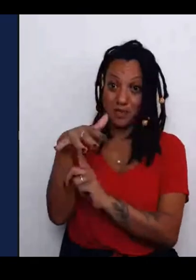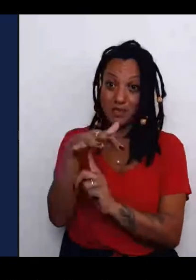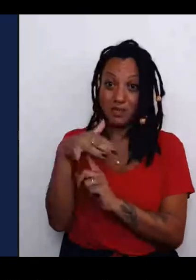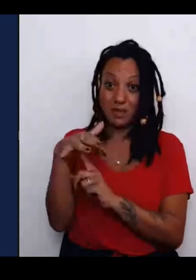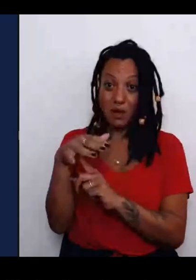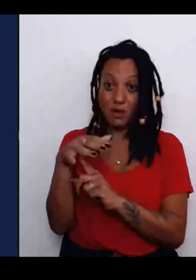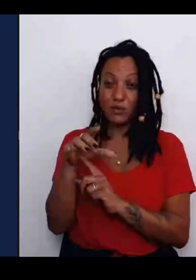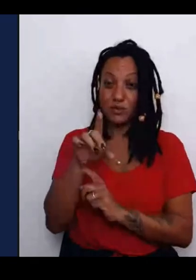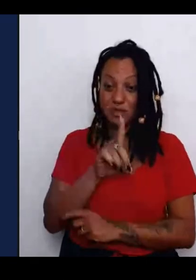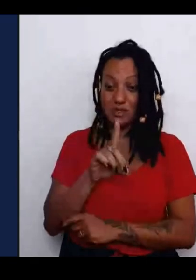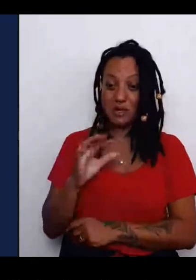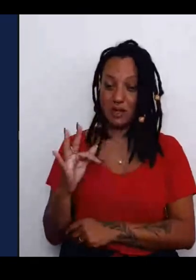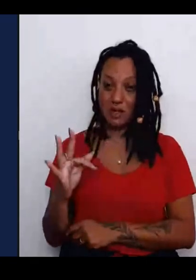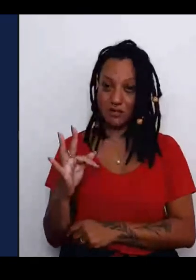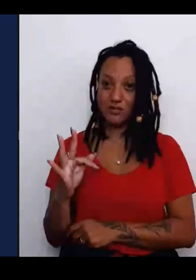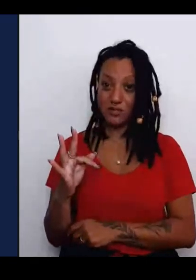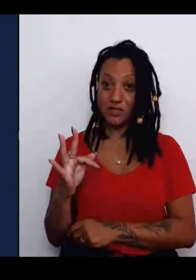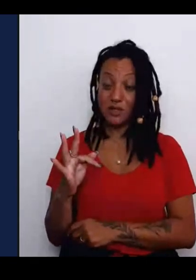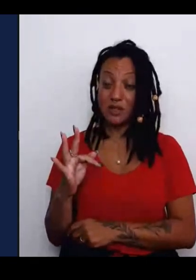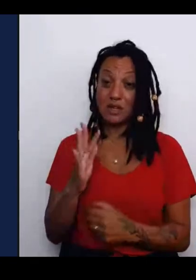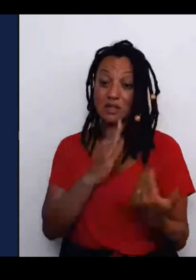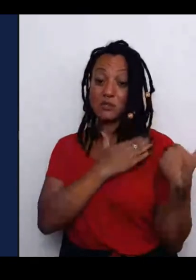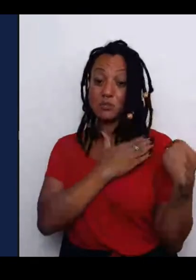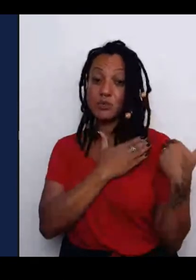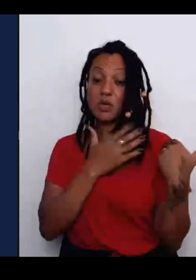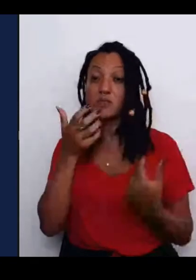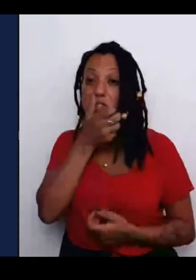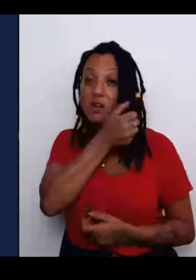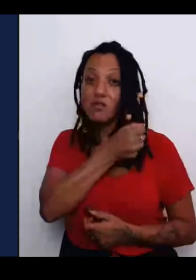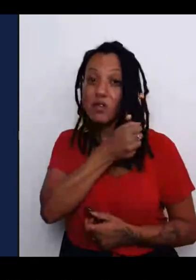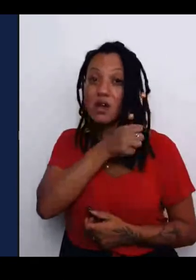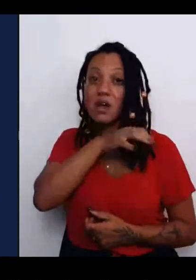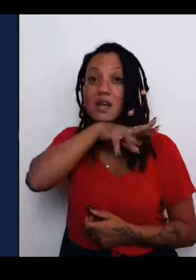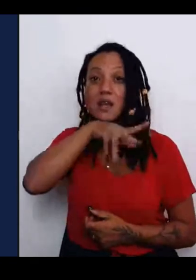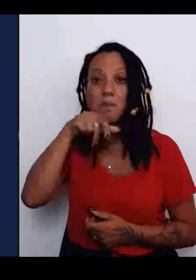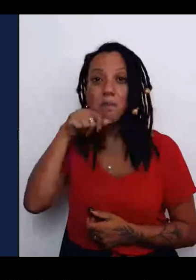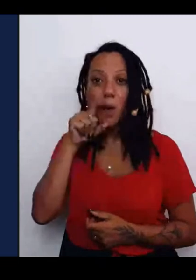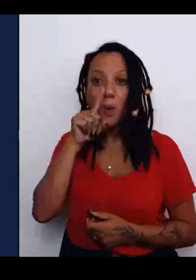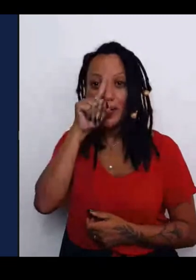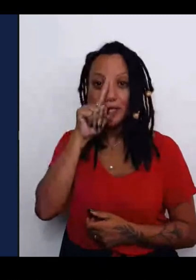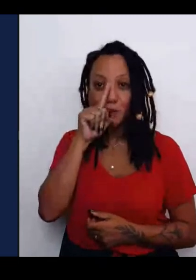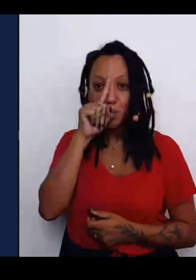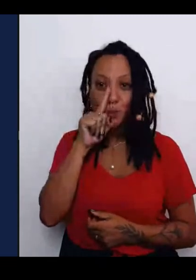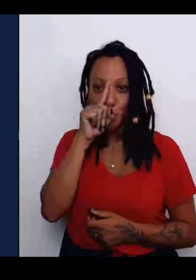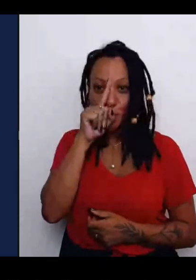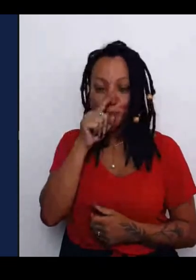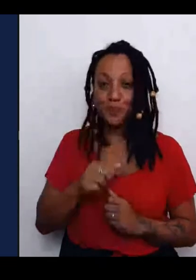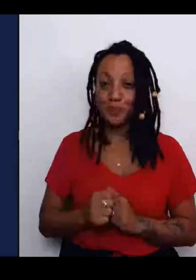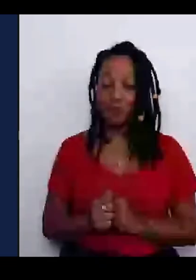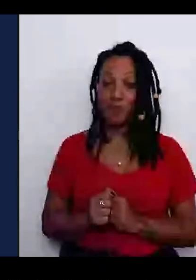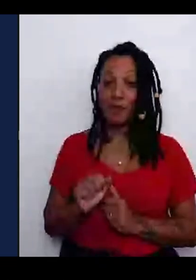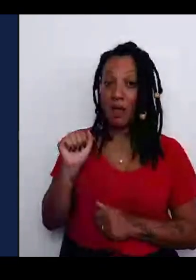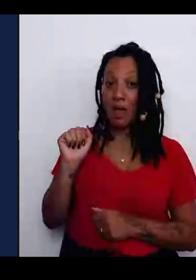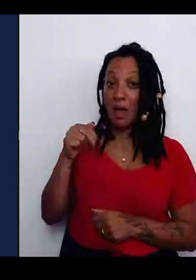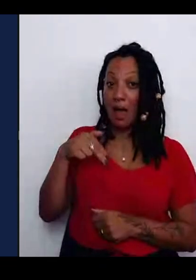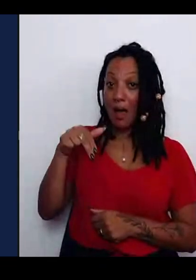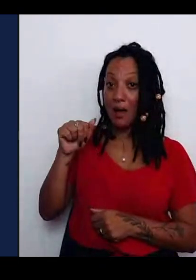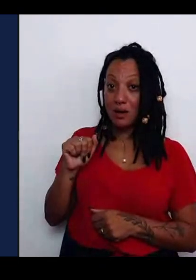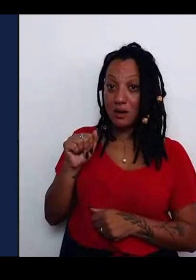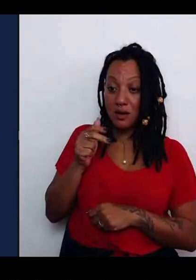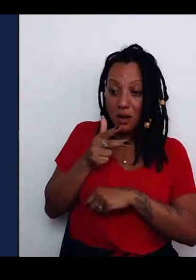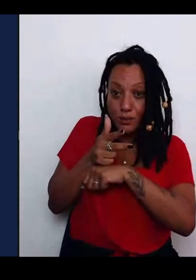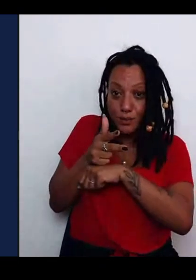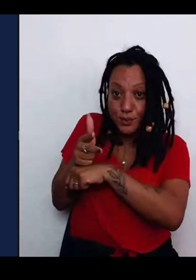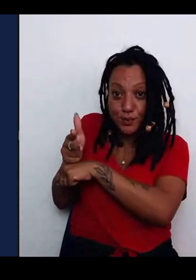she she goes and she decides to observe how these police manage the wildlife of the